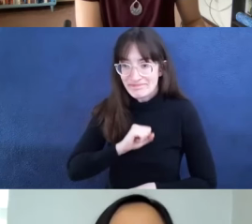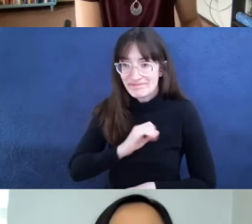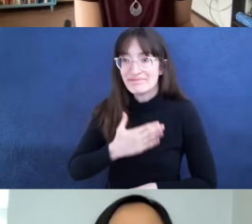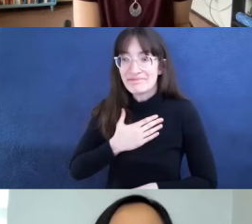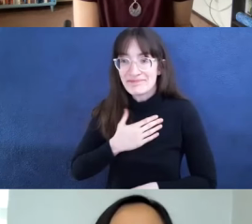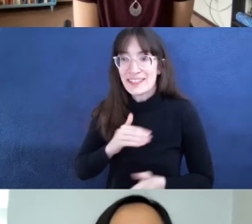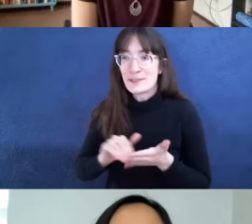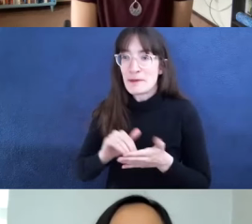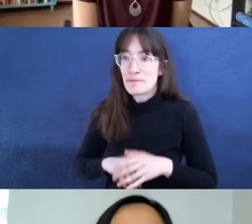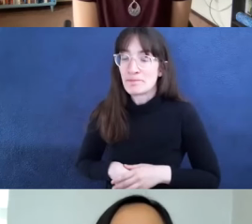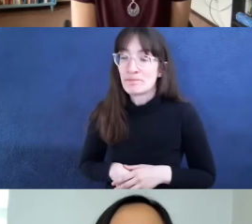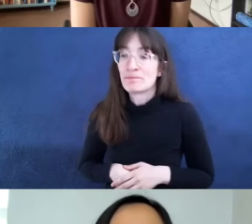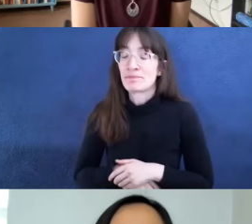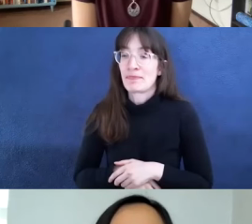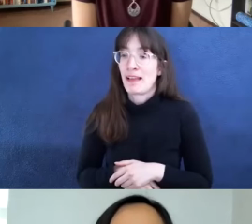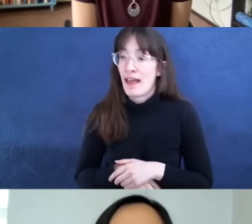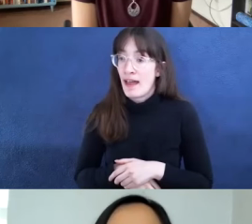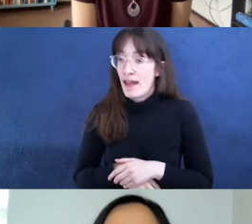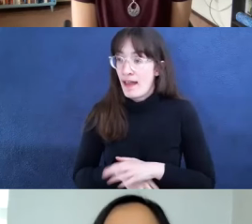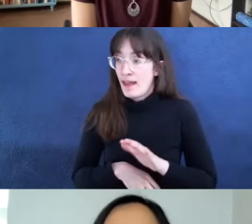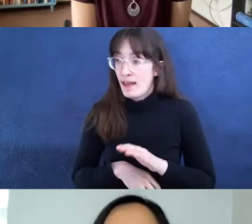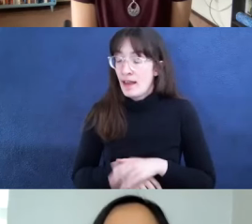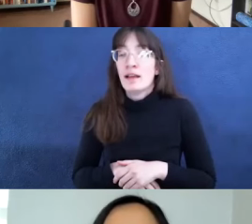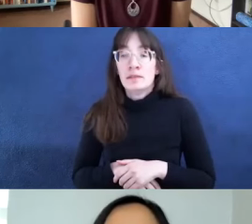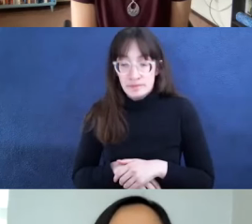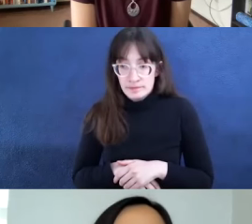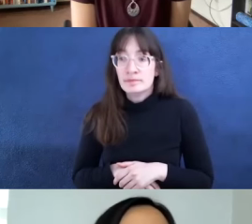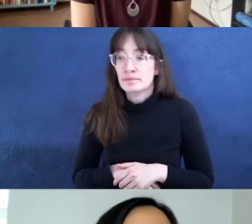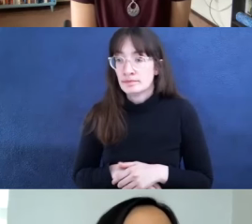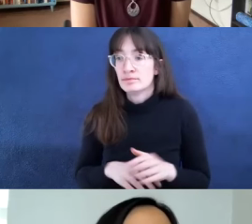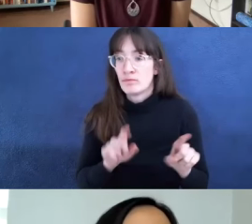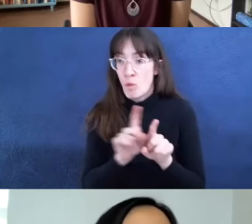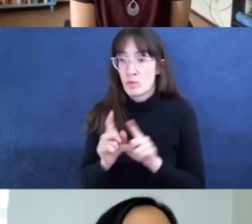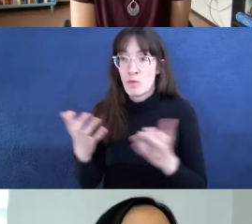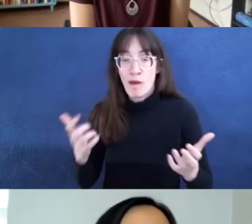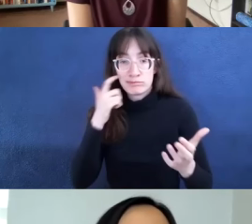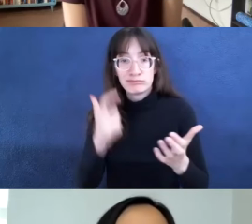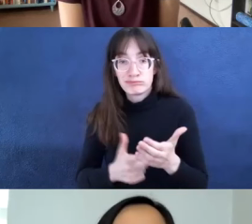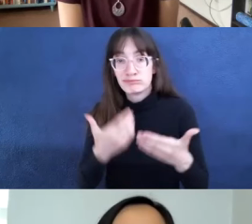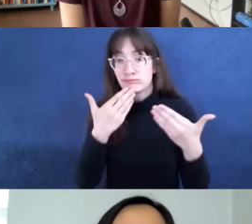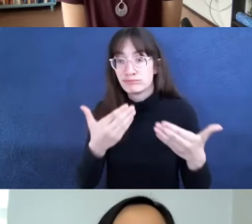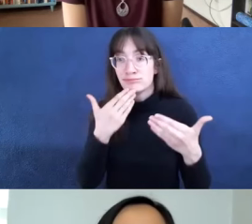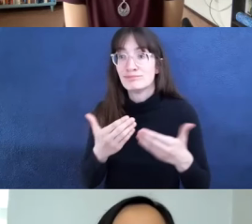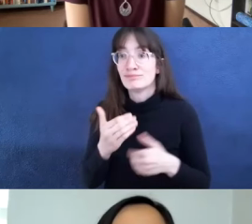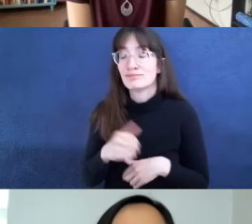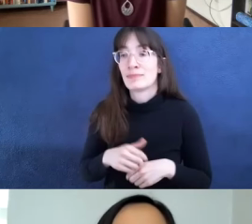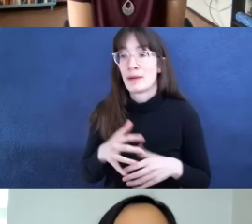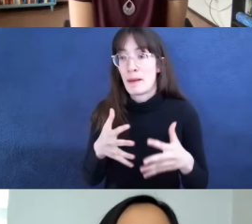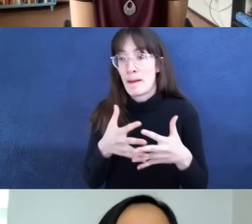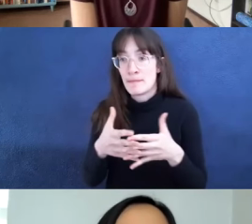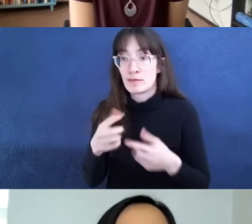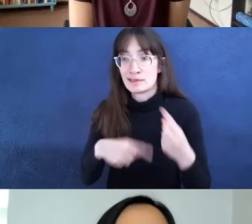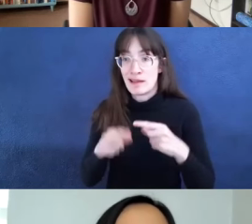Excuse me. And then I wanted to also acknowledge and extend gratitude for our American Sign Language or